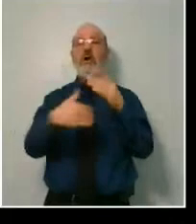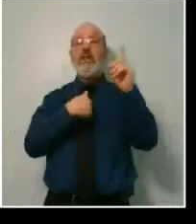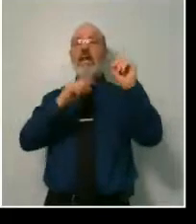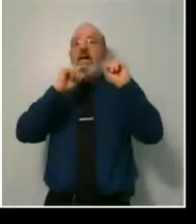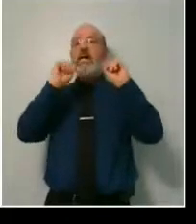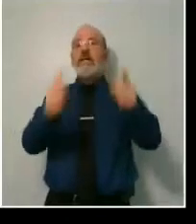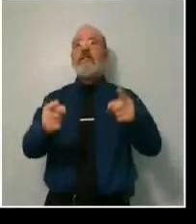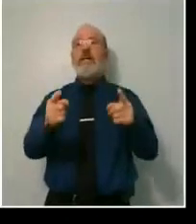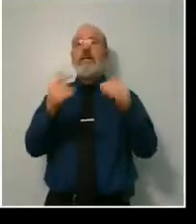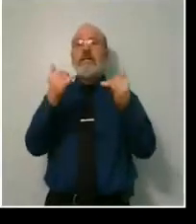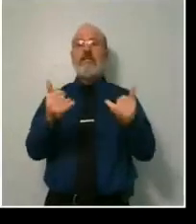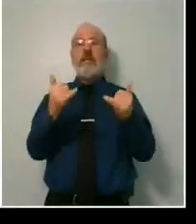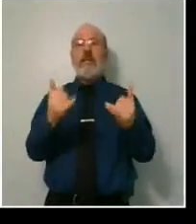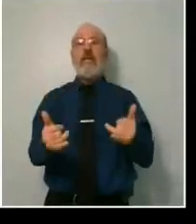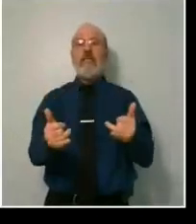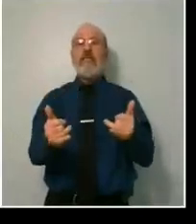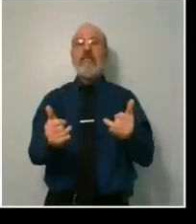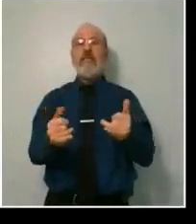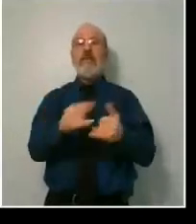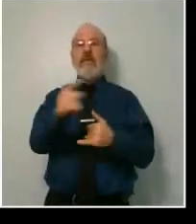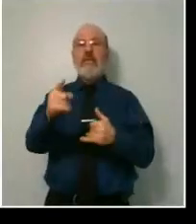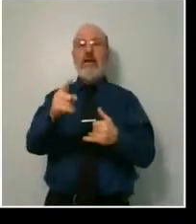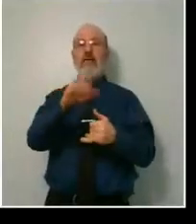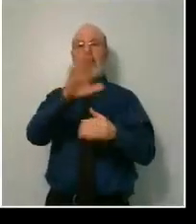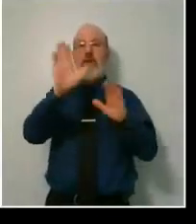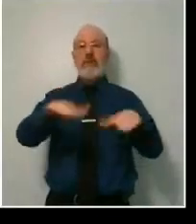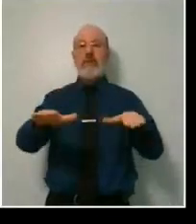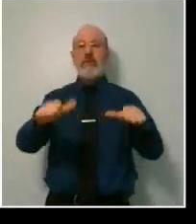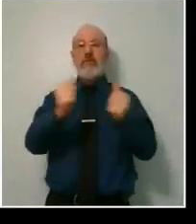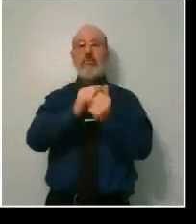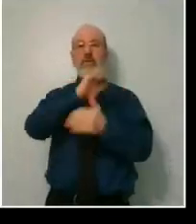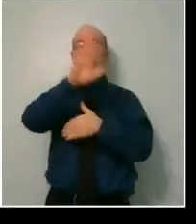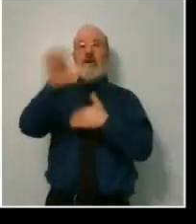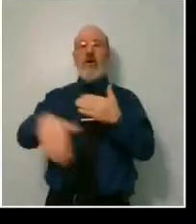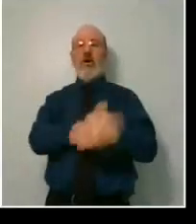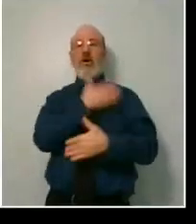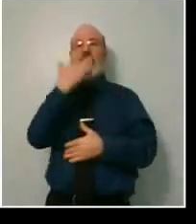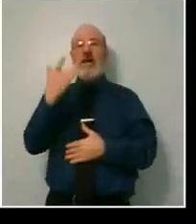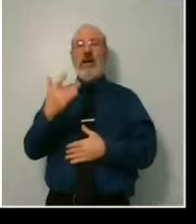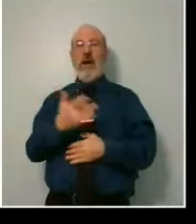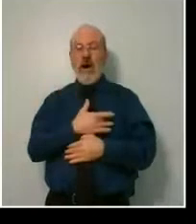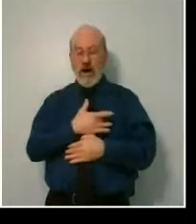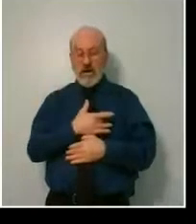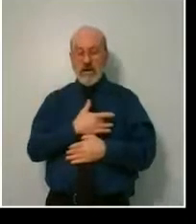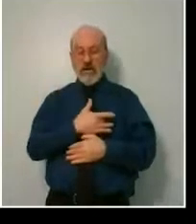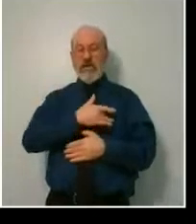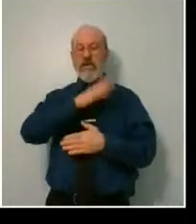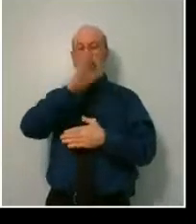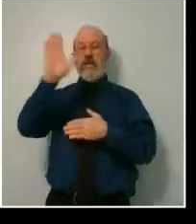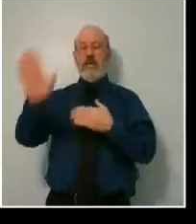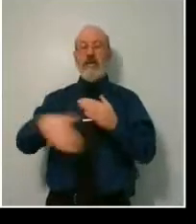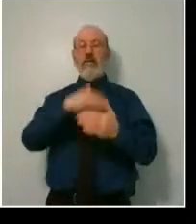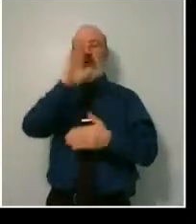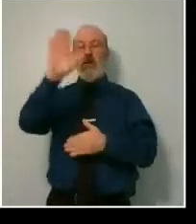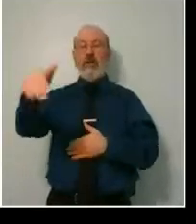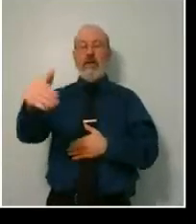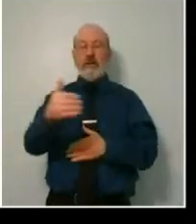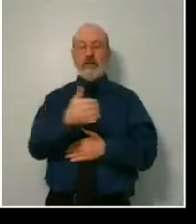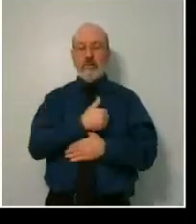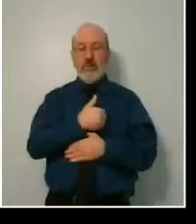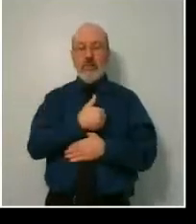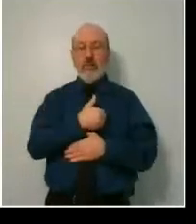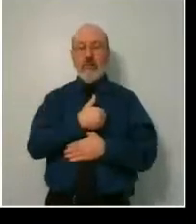day, thou and thy children with all thine heart and with all thy soul, that